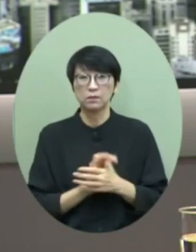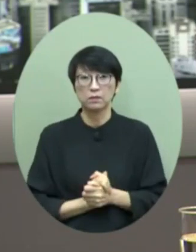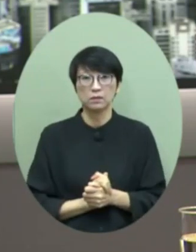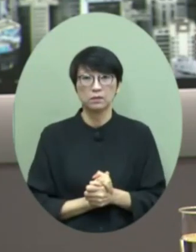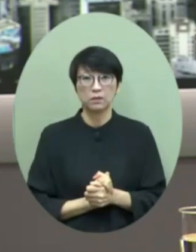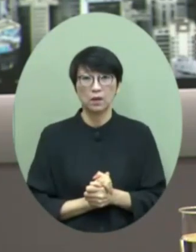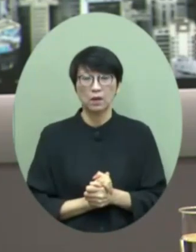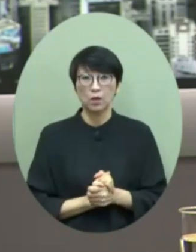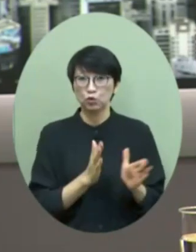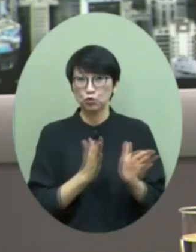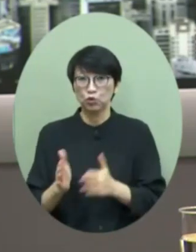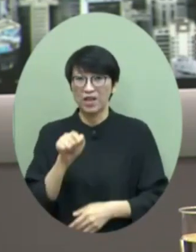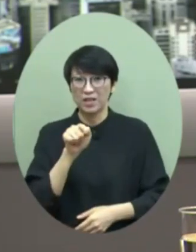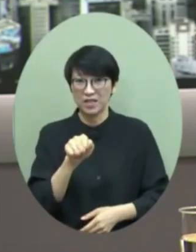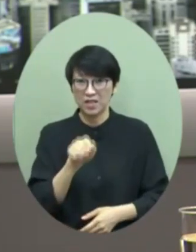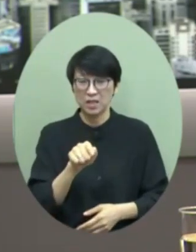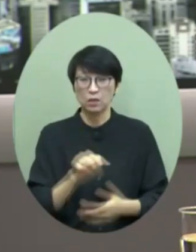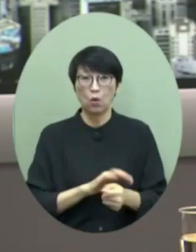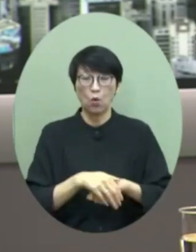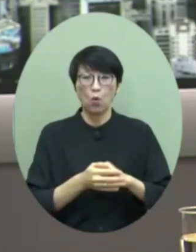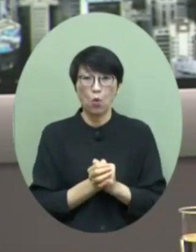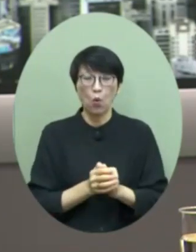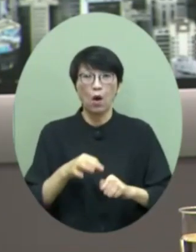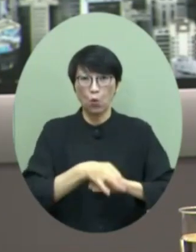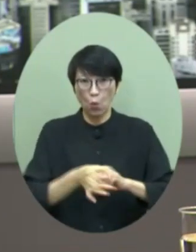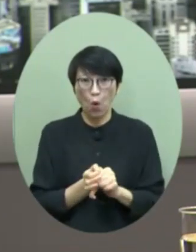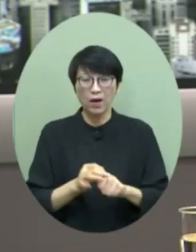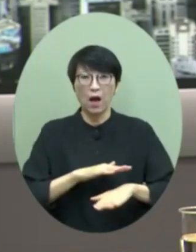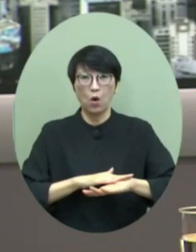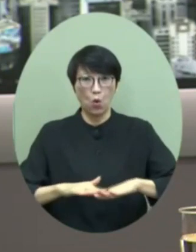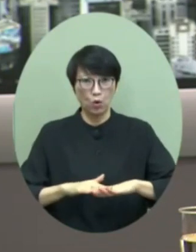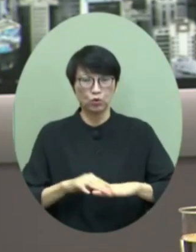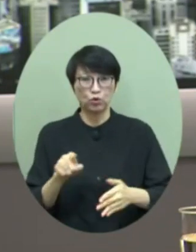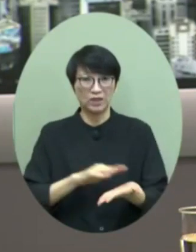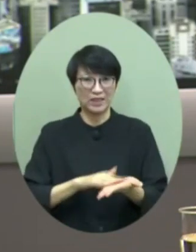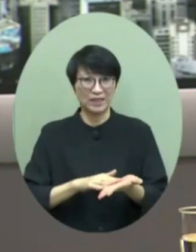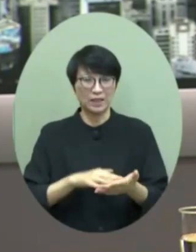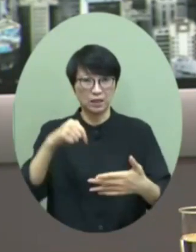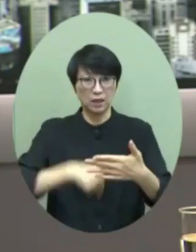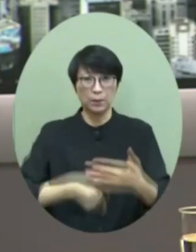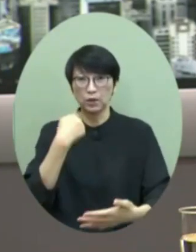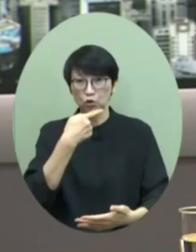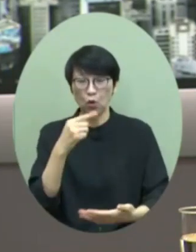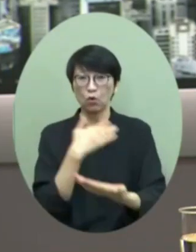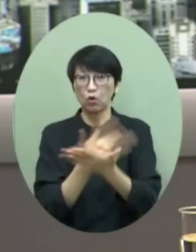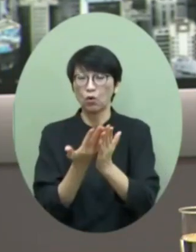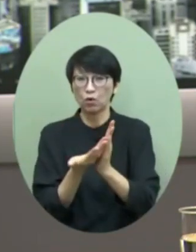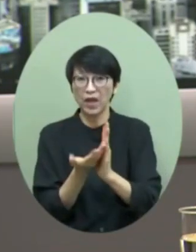to protect national security. So we must all take very seriously the national security